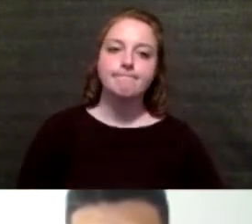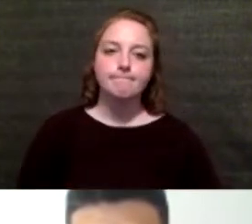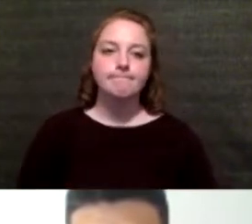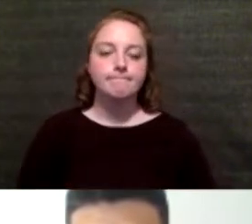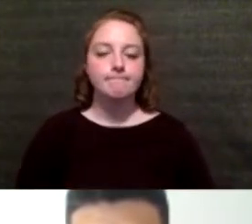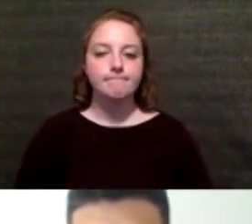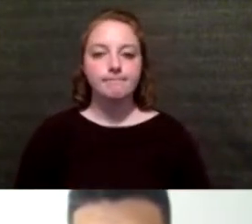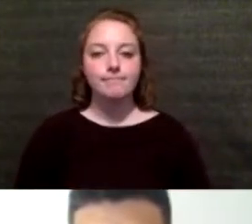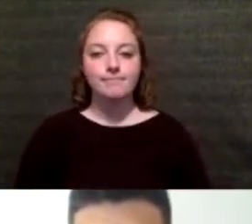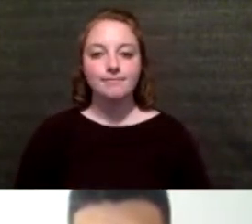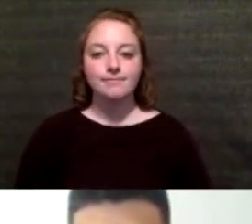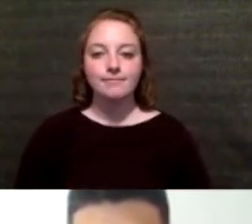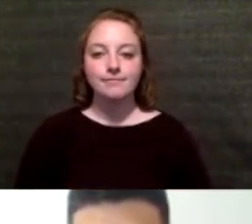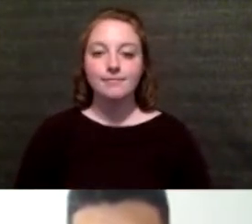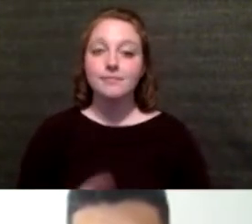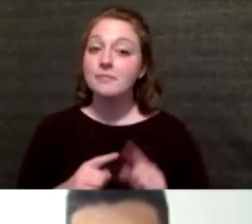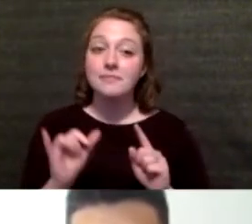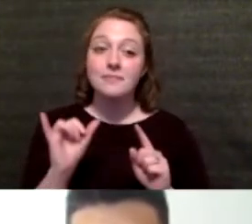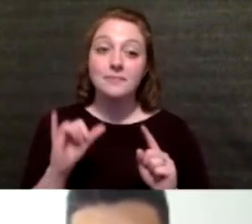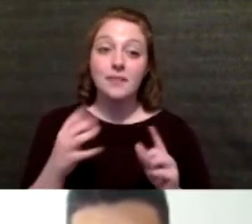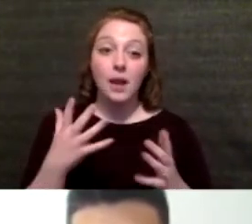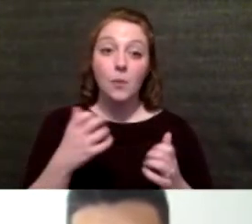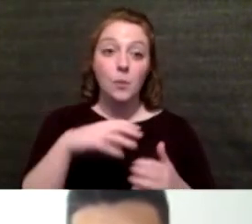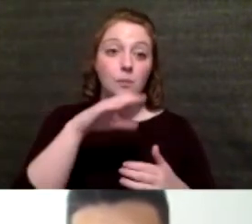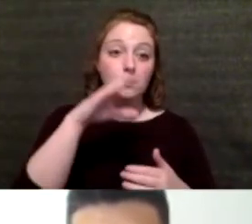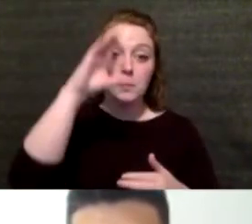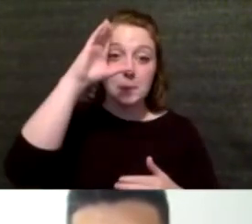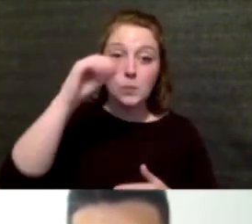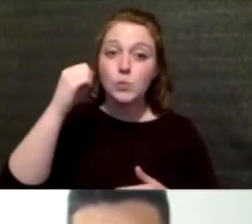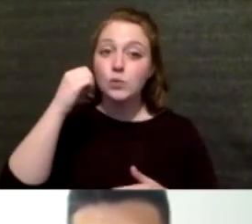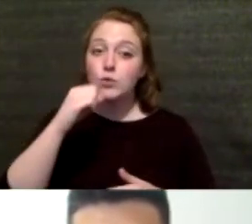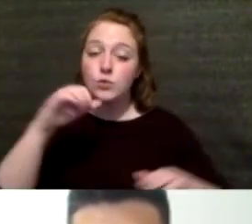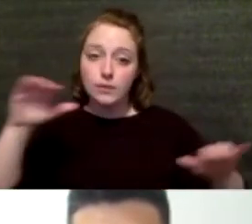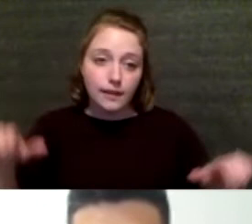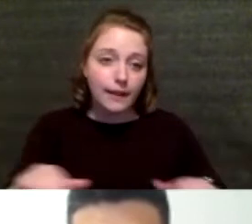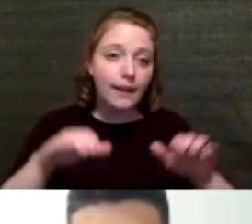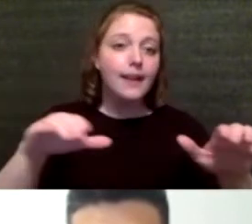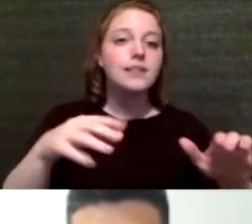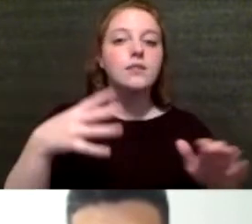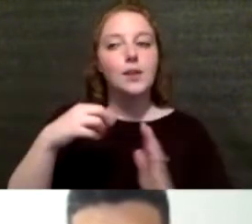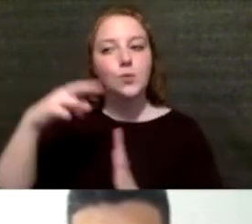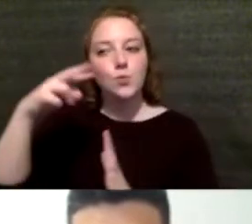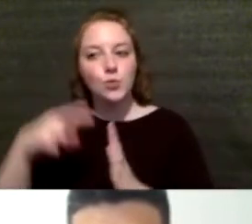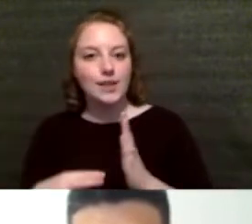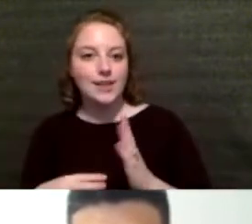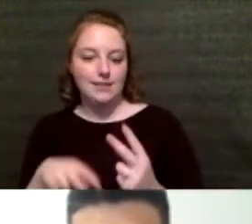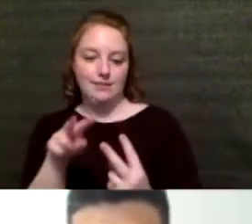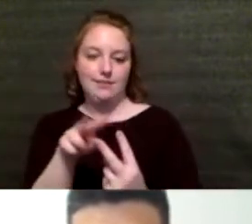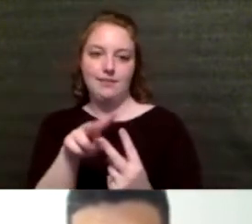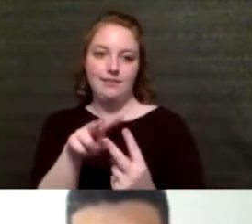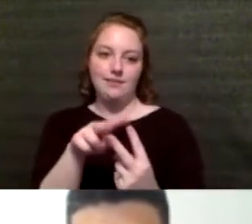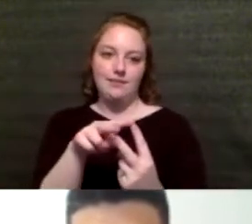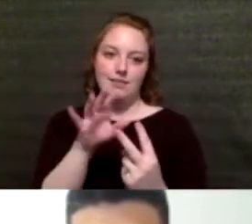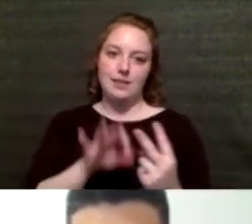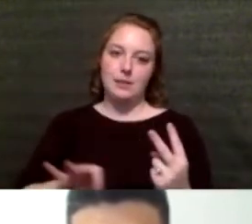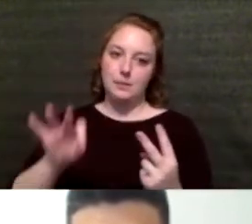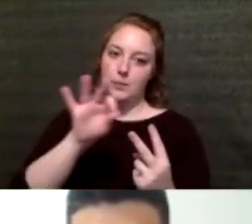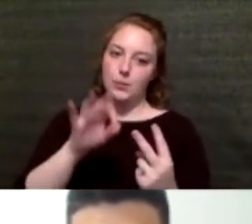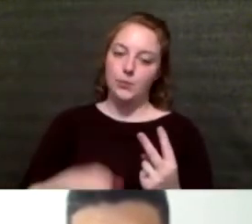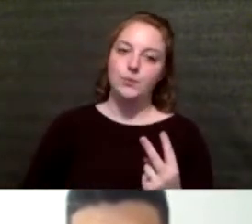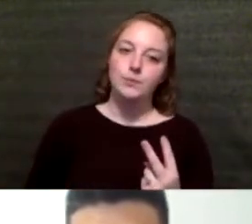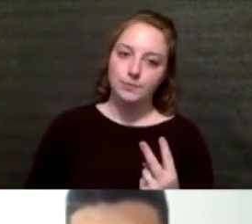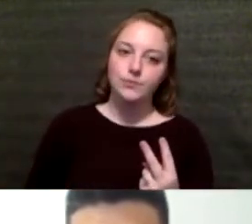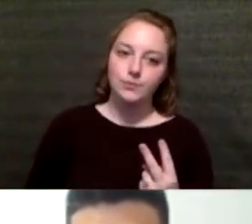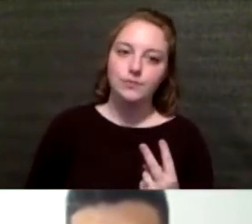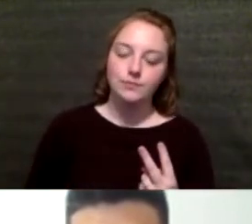I said, I, a big, I want my boys and girls to be active, but I want your reading too. So two big, big, huge things for me as